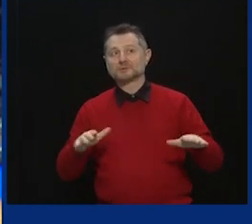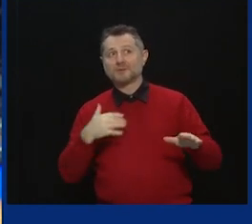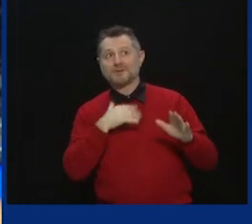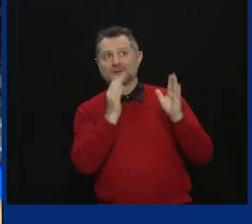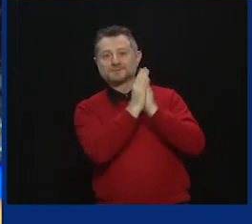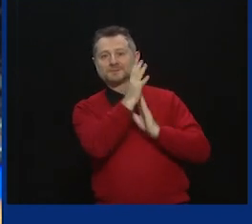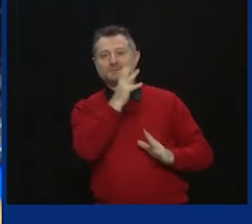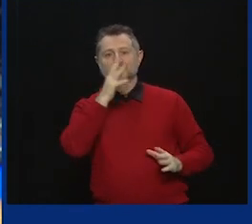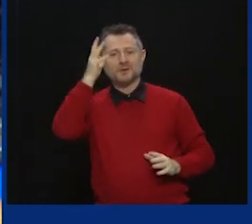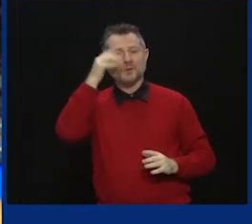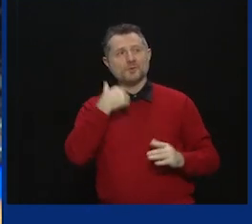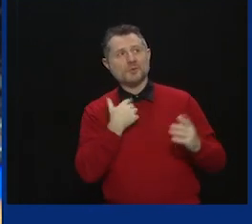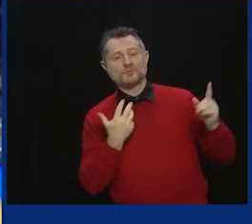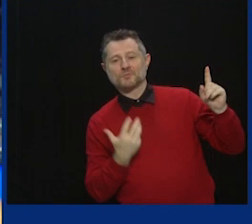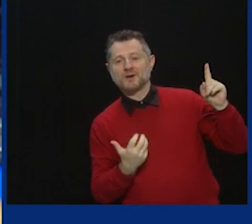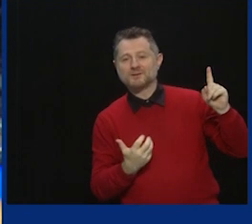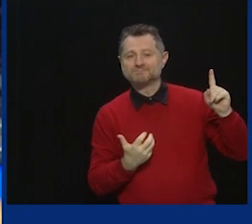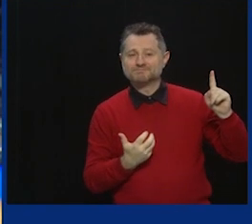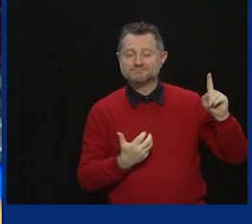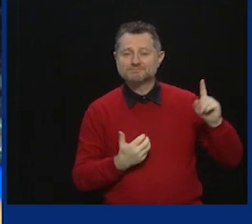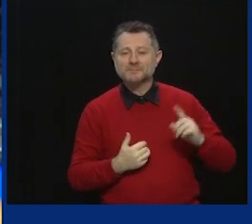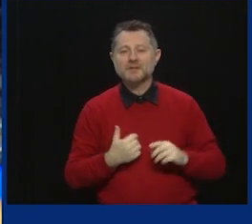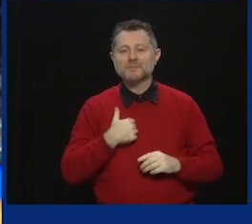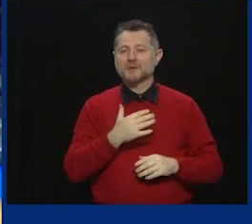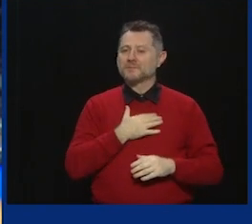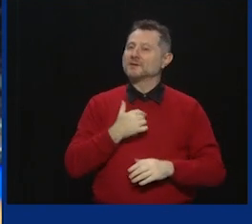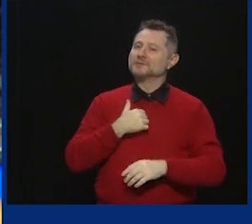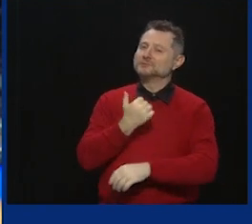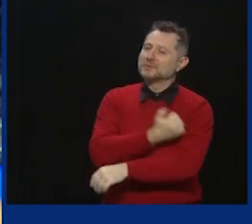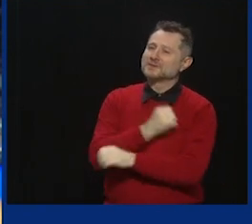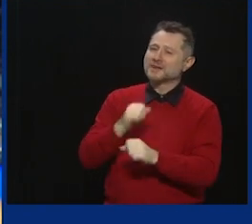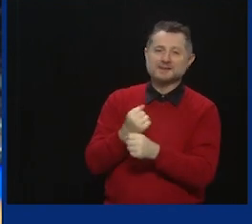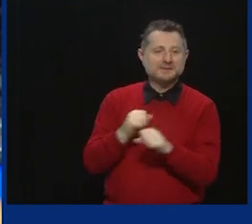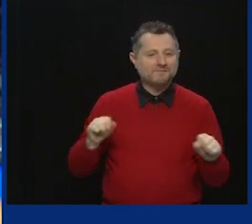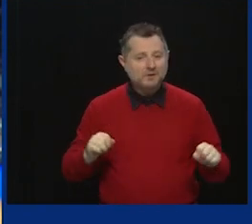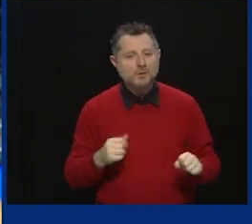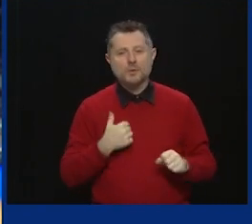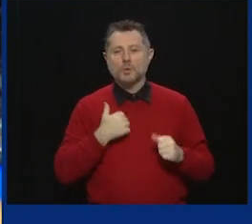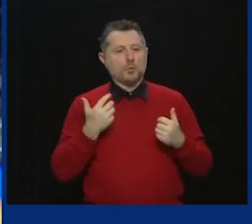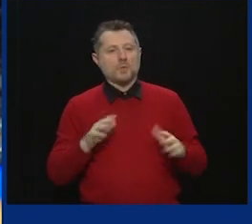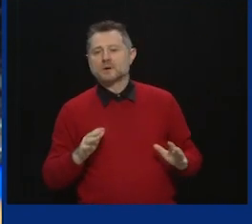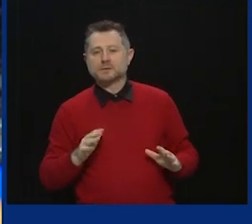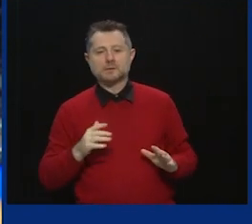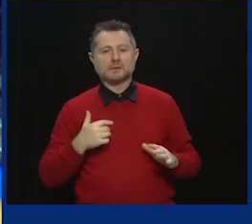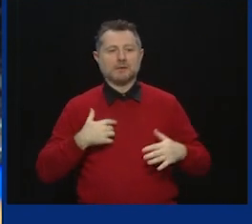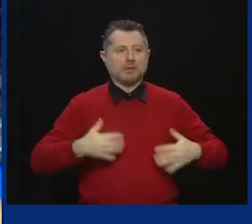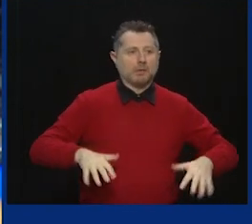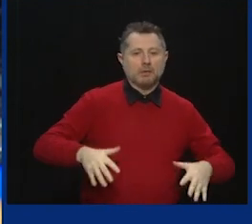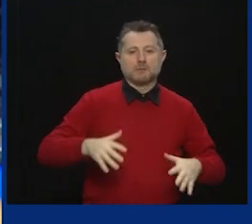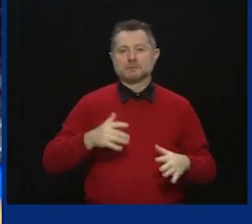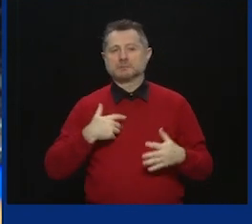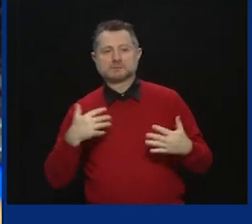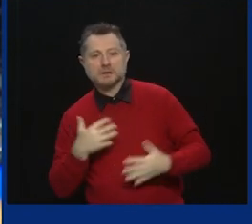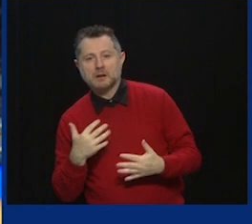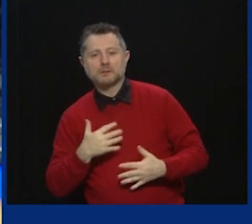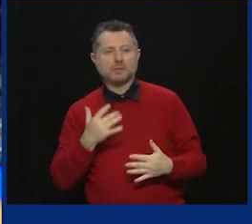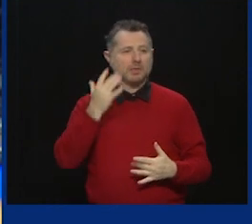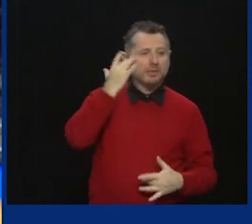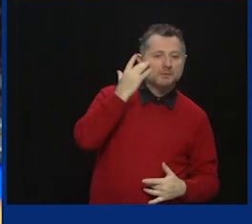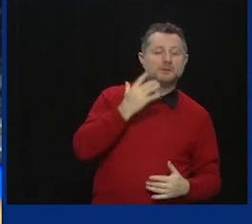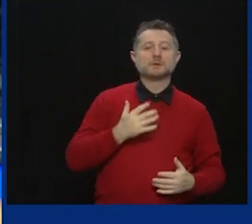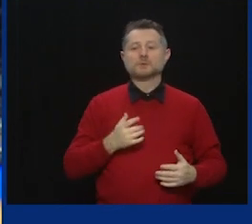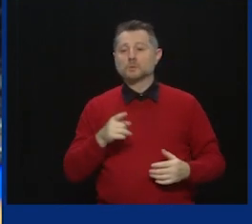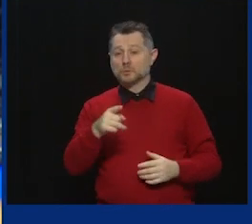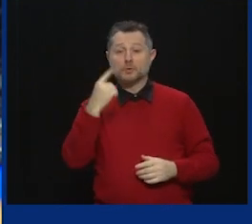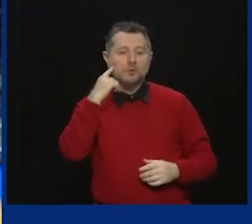shot. I want to take my shot so I can be safe. I don't want to have to worry about this. So kids, it's coming. You've been hearing about all the adults getting